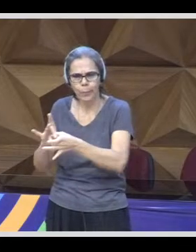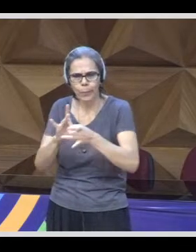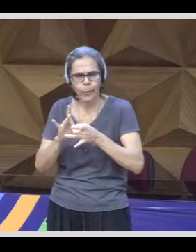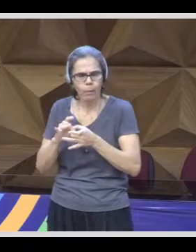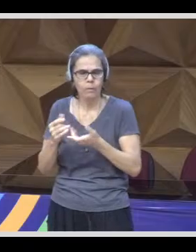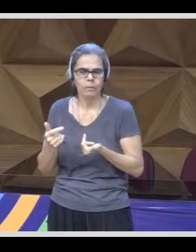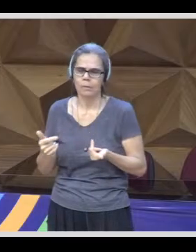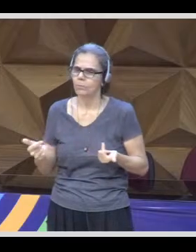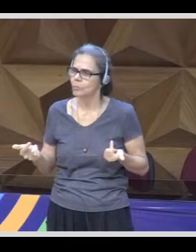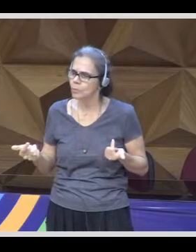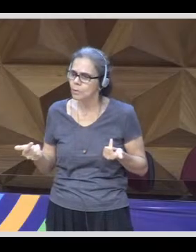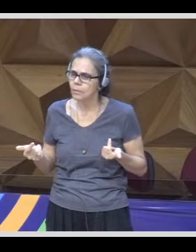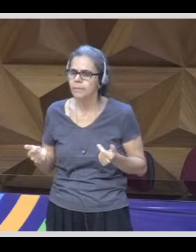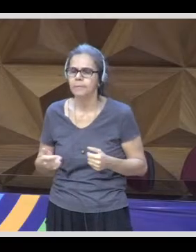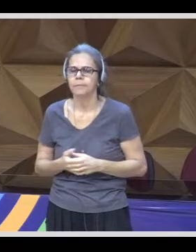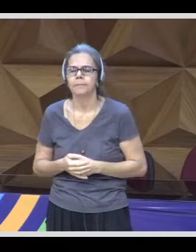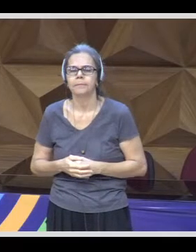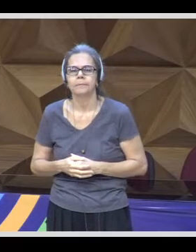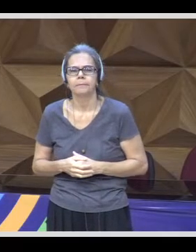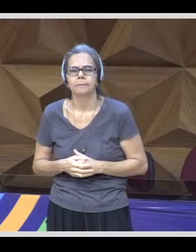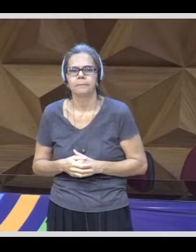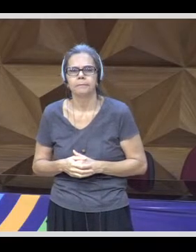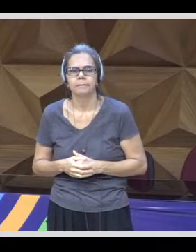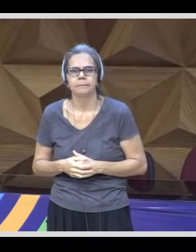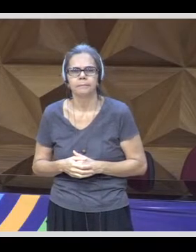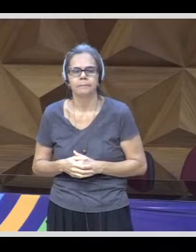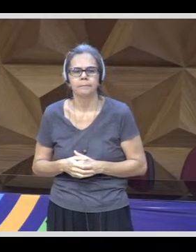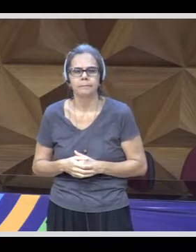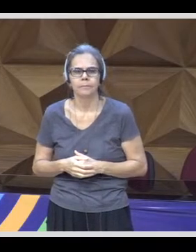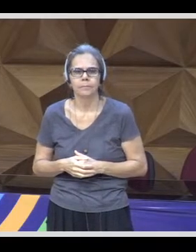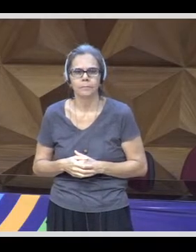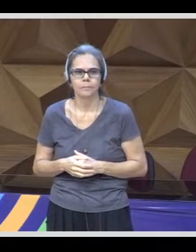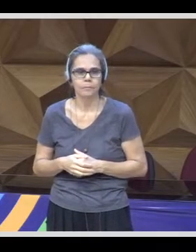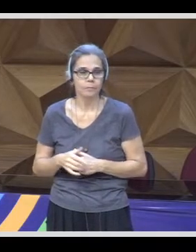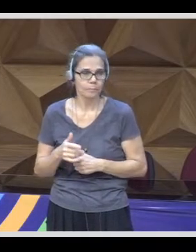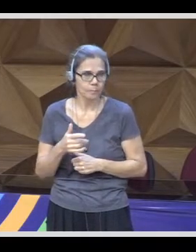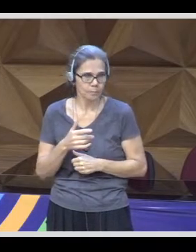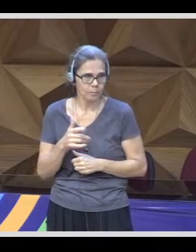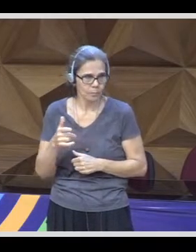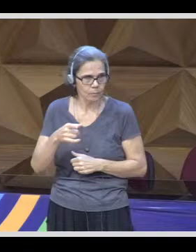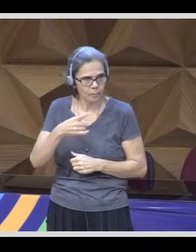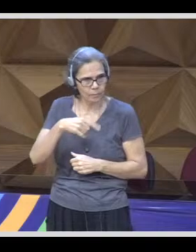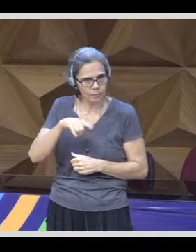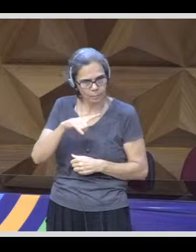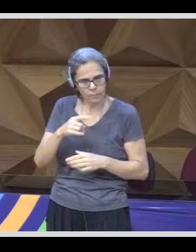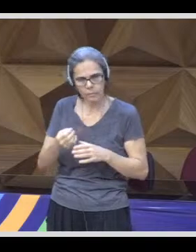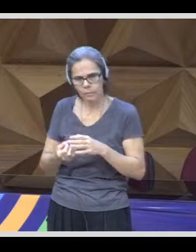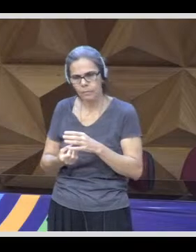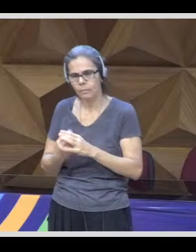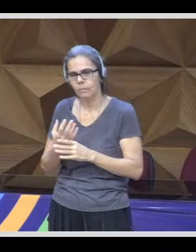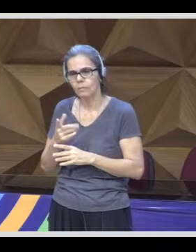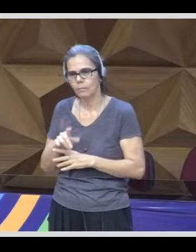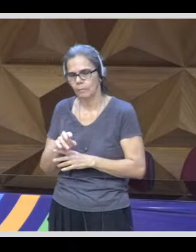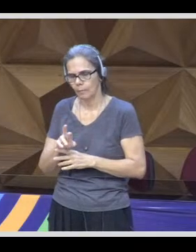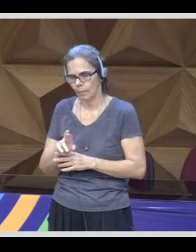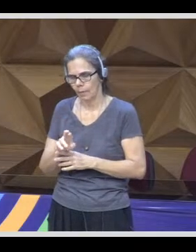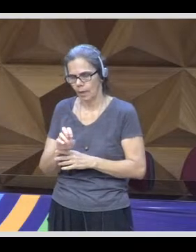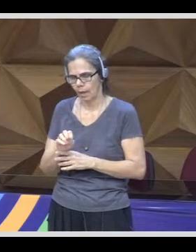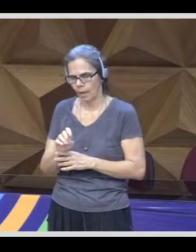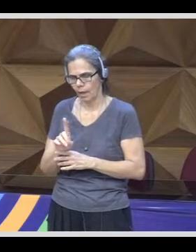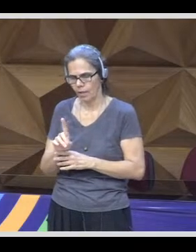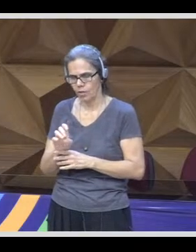And one of the networks that we built, we called the media-centric network, which was this idea that I connect users who share the same